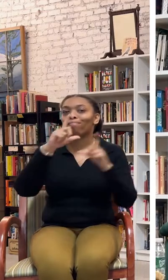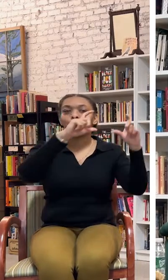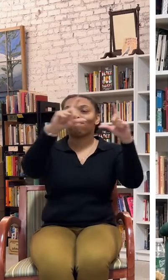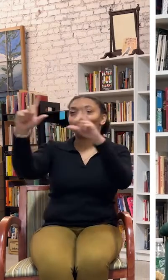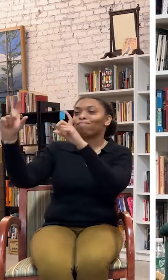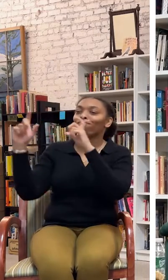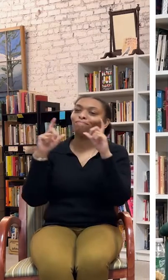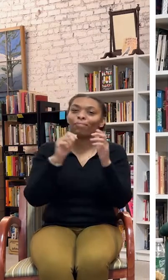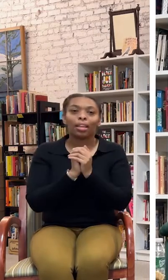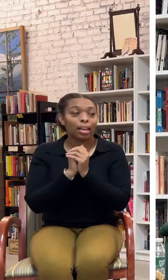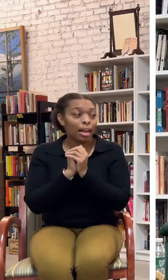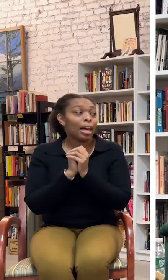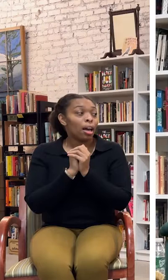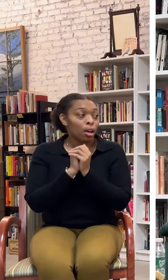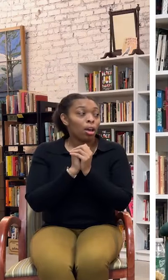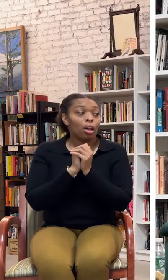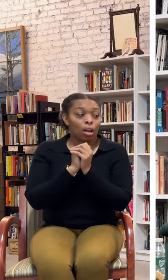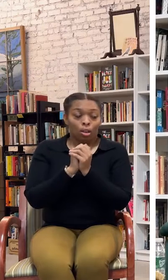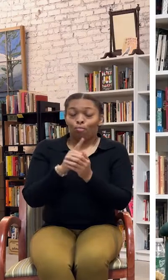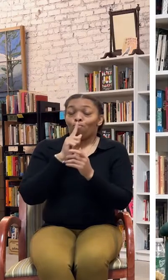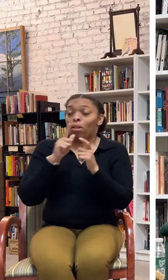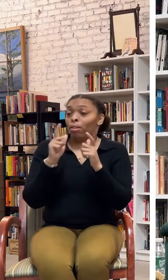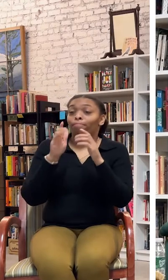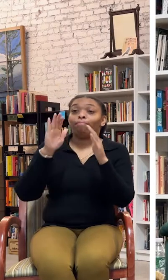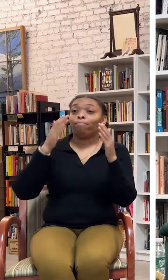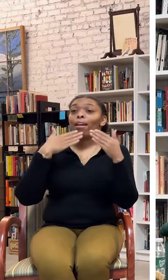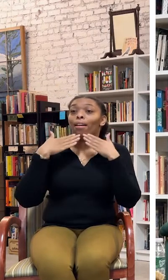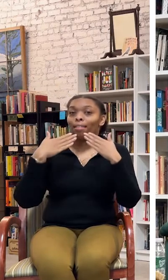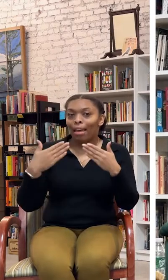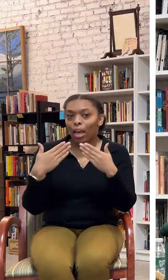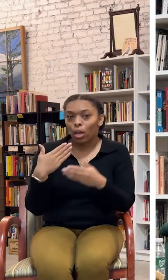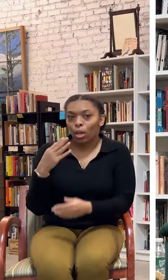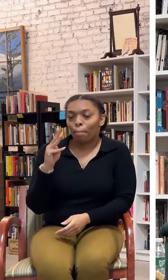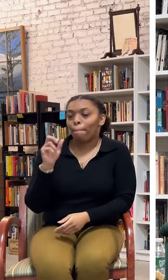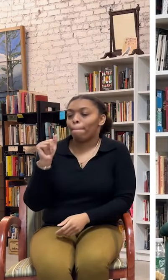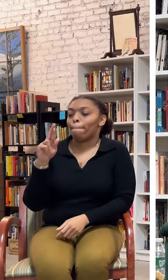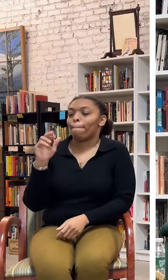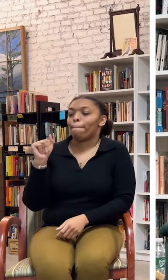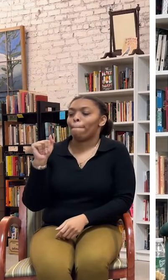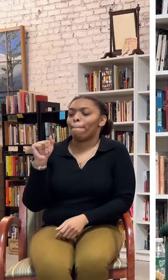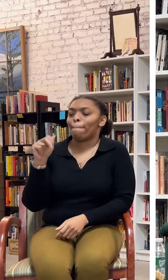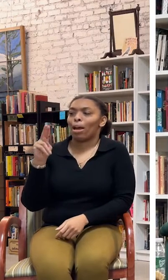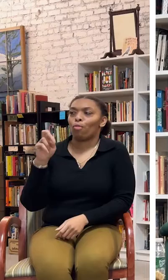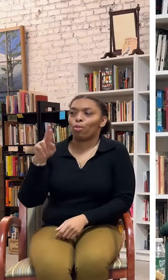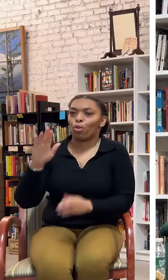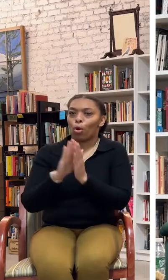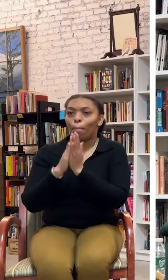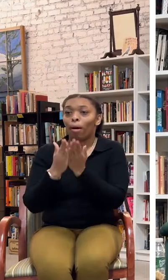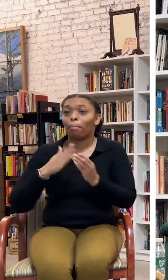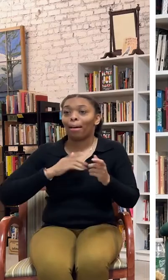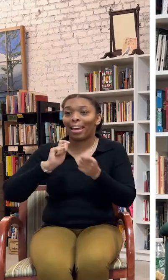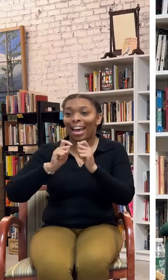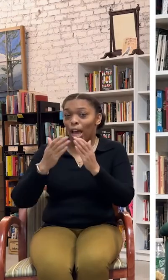pictures. Really, really, really, really big thank you to Mariner Books and the HarperCollins team. My editor, Rakia, is